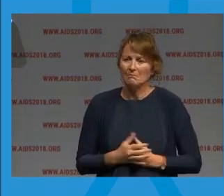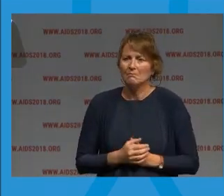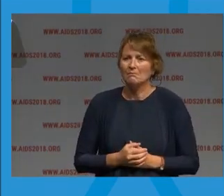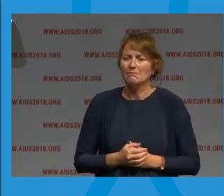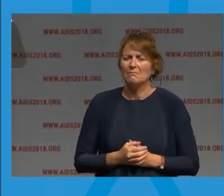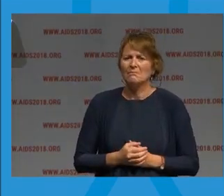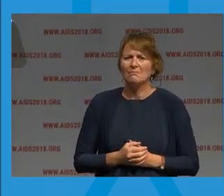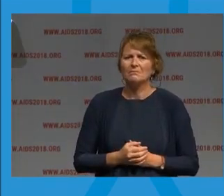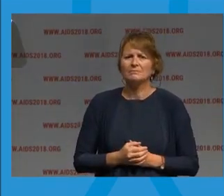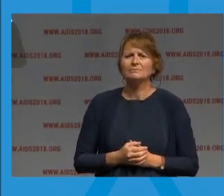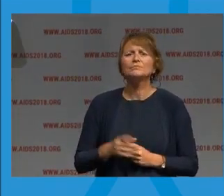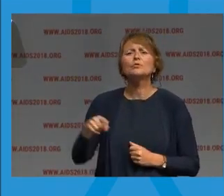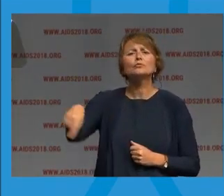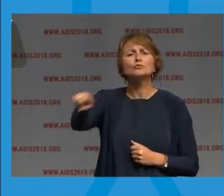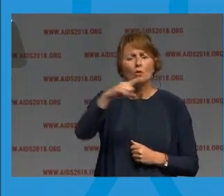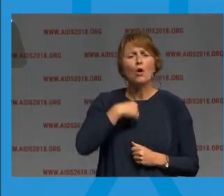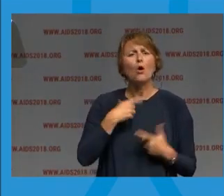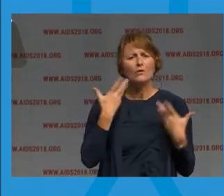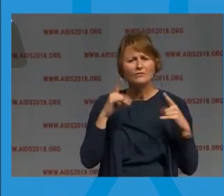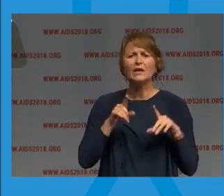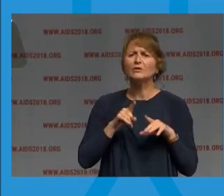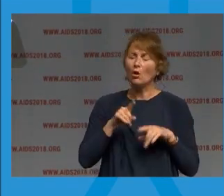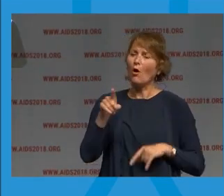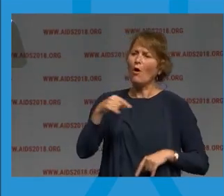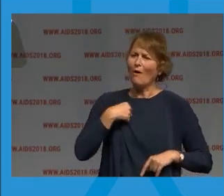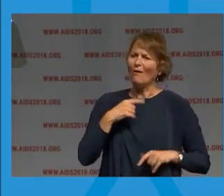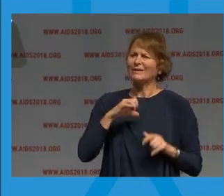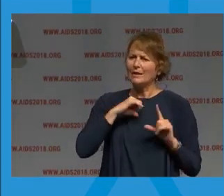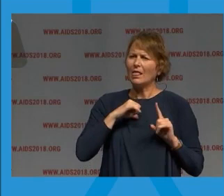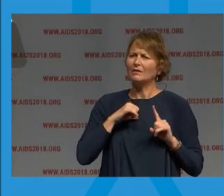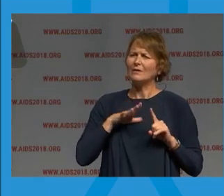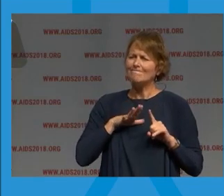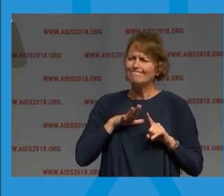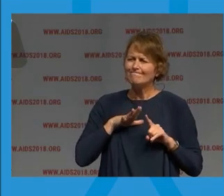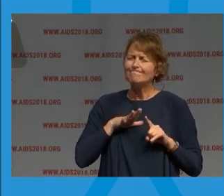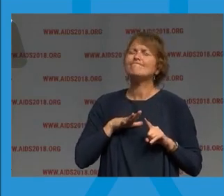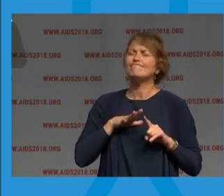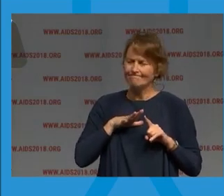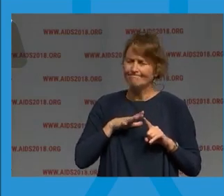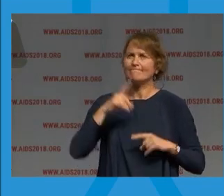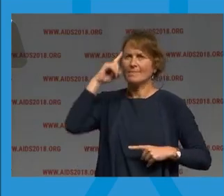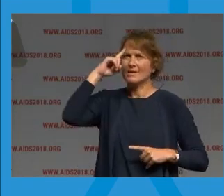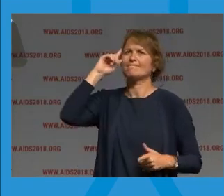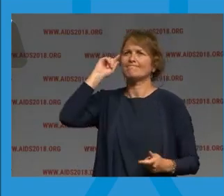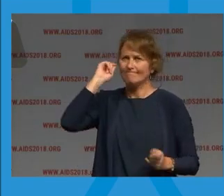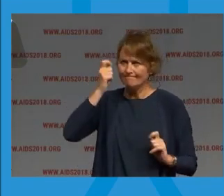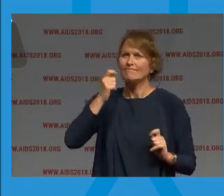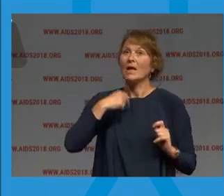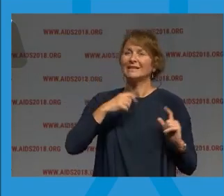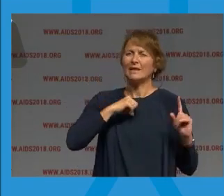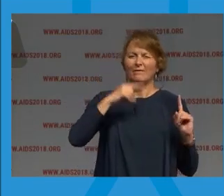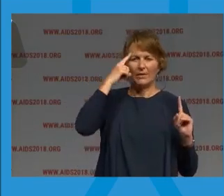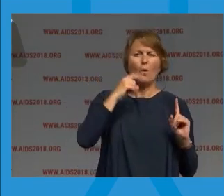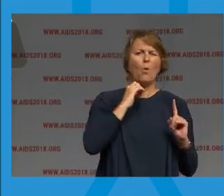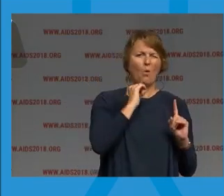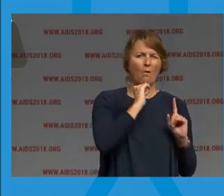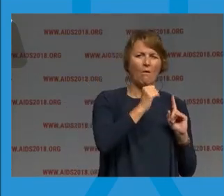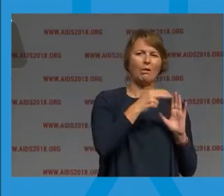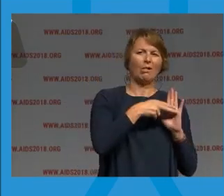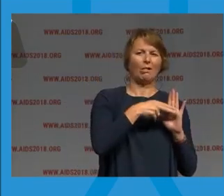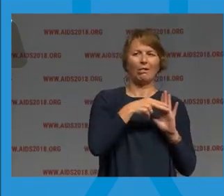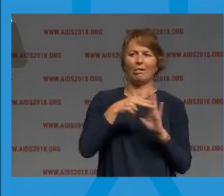I mean, how many of us have taken steps to challenge our own stereotypes and confront unconscious bias in our own search